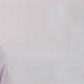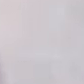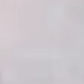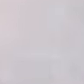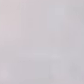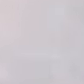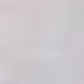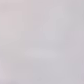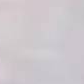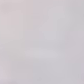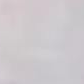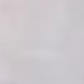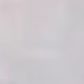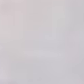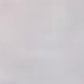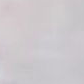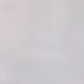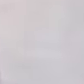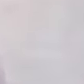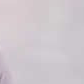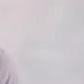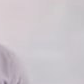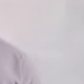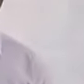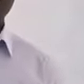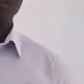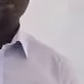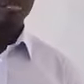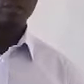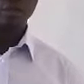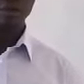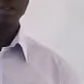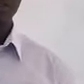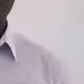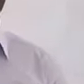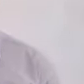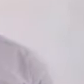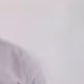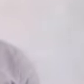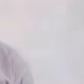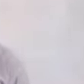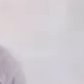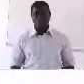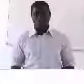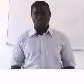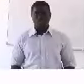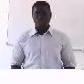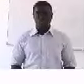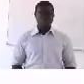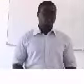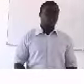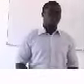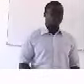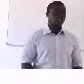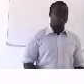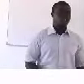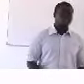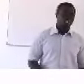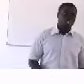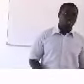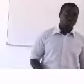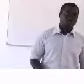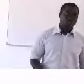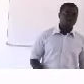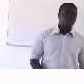system. And first of all, we are going to discuss or define what is the